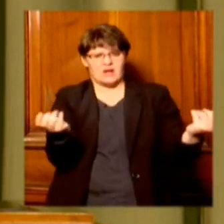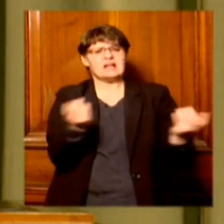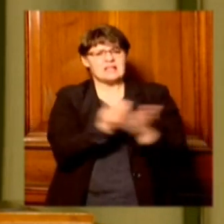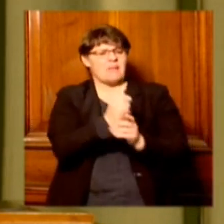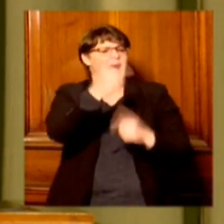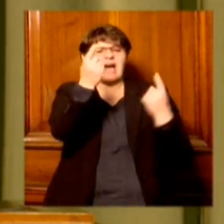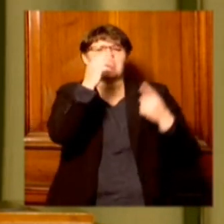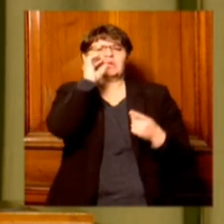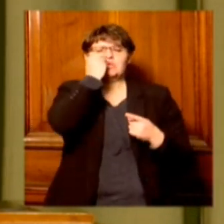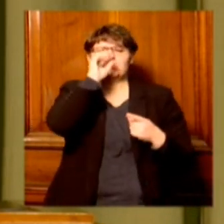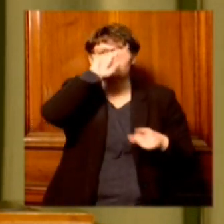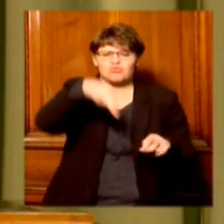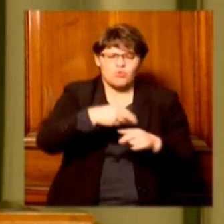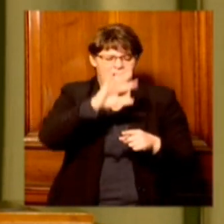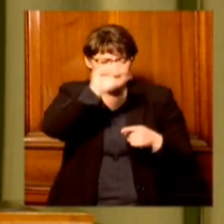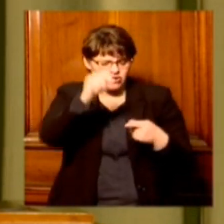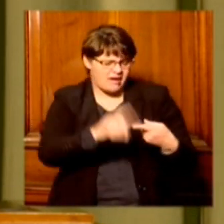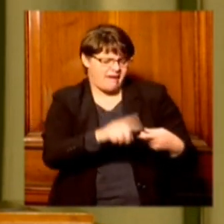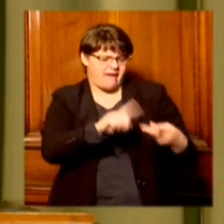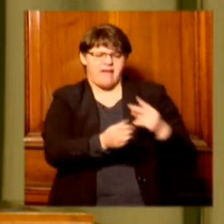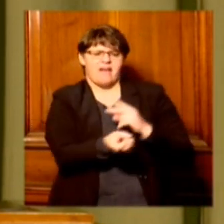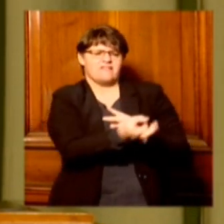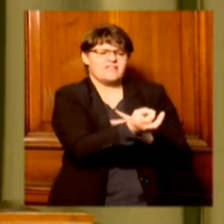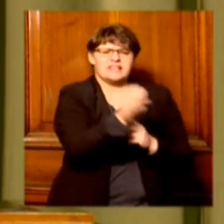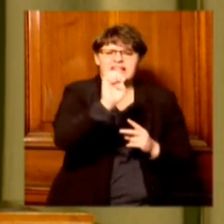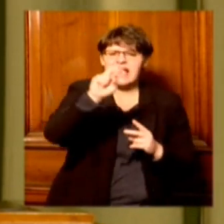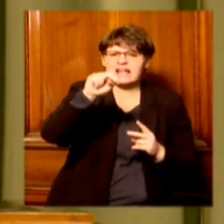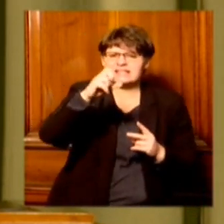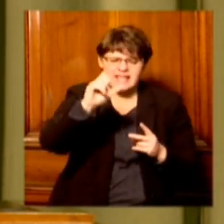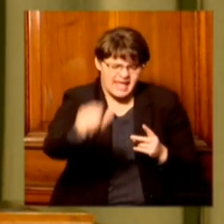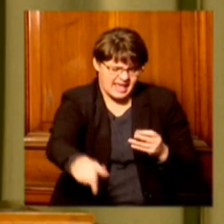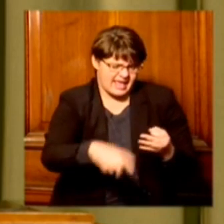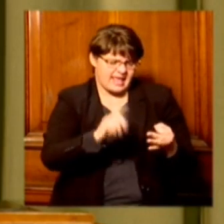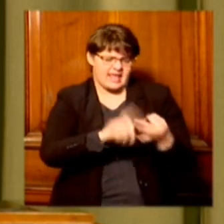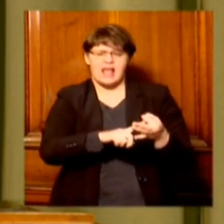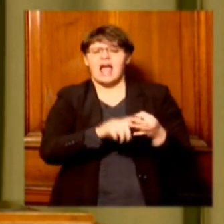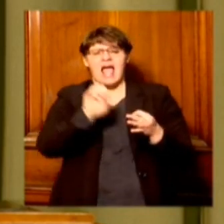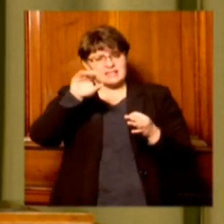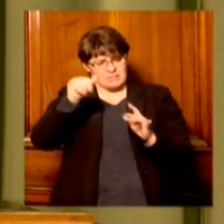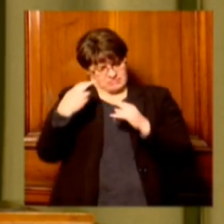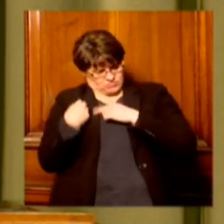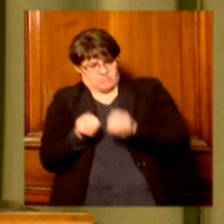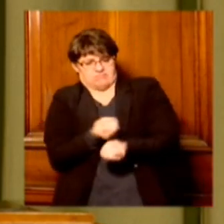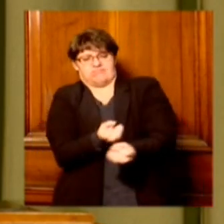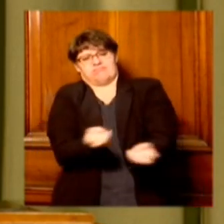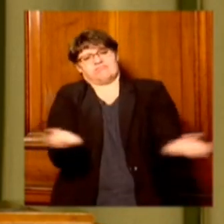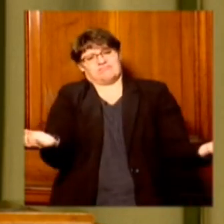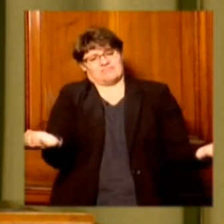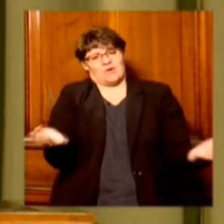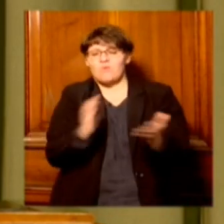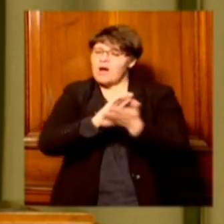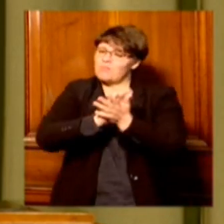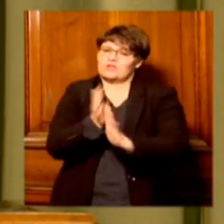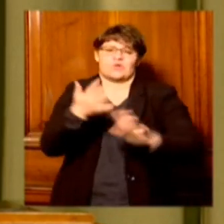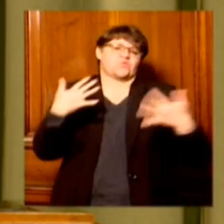Newsroom Africa, they've been feeding ENCA. We really appreciate, because without